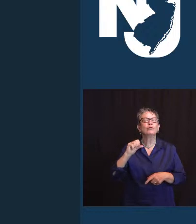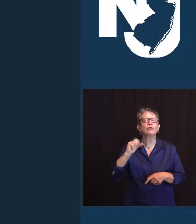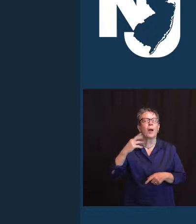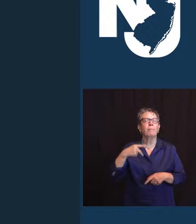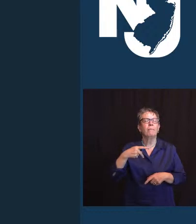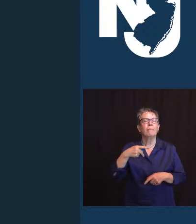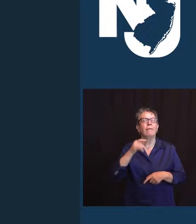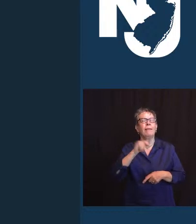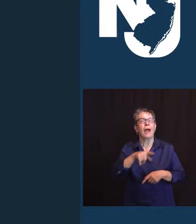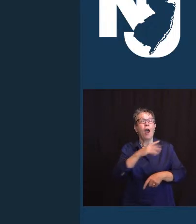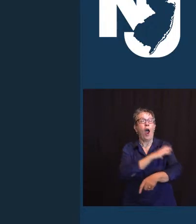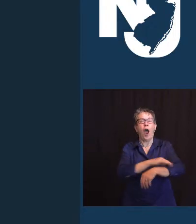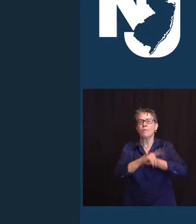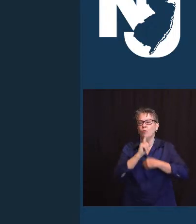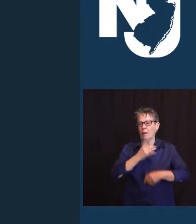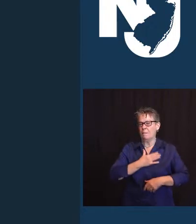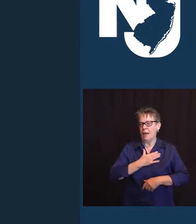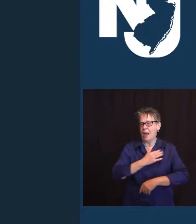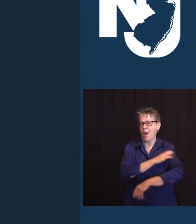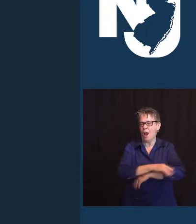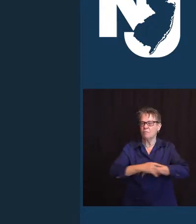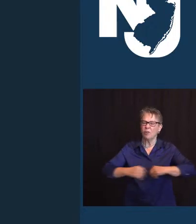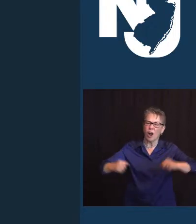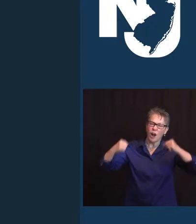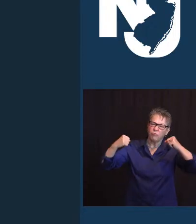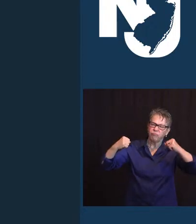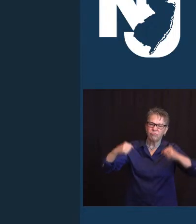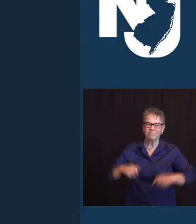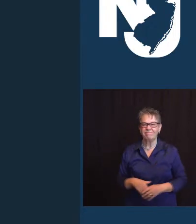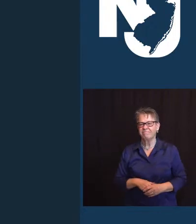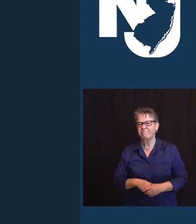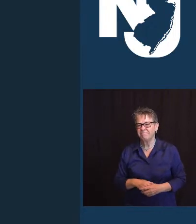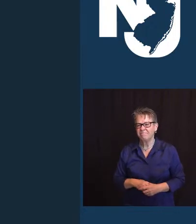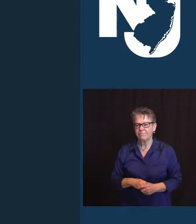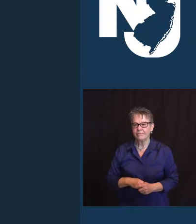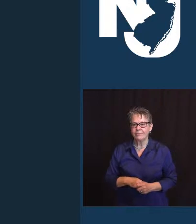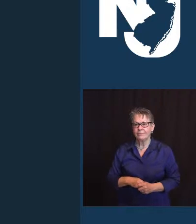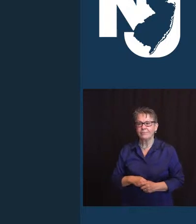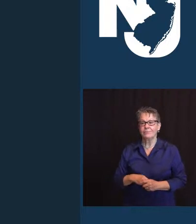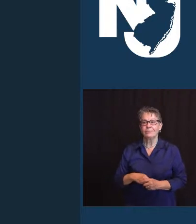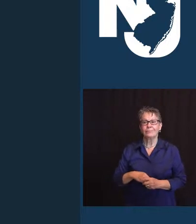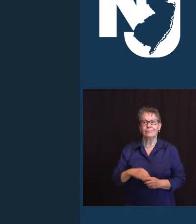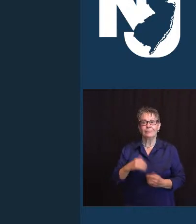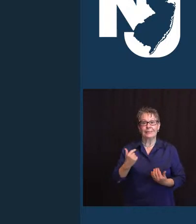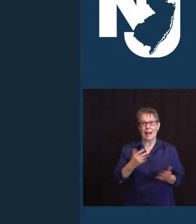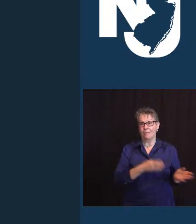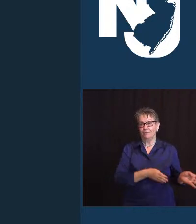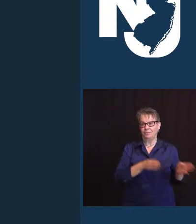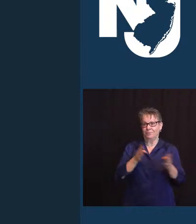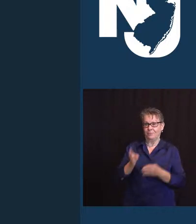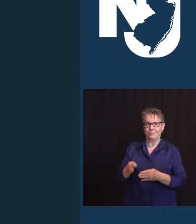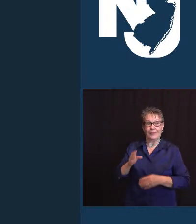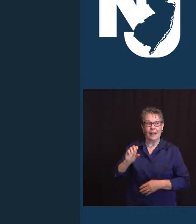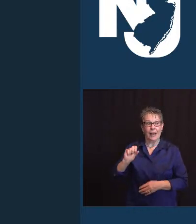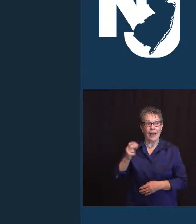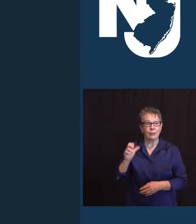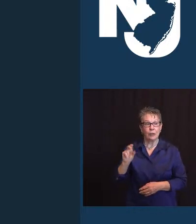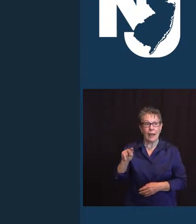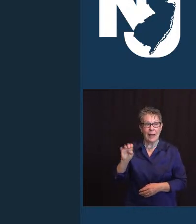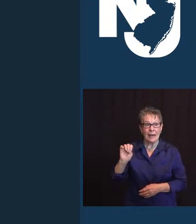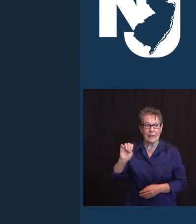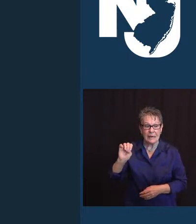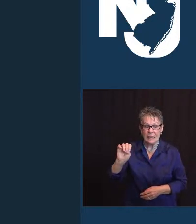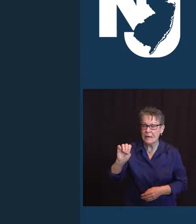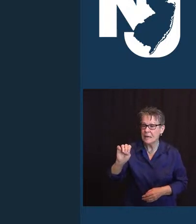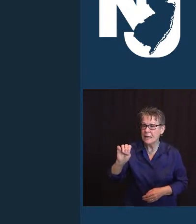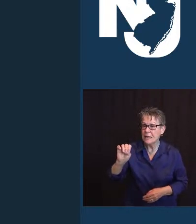Jersey. Westwood's Shane Griffith was a 3-time, want to make sure I get that